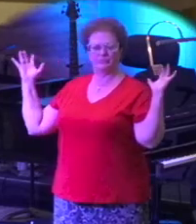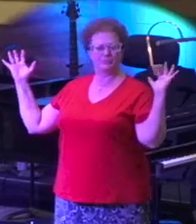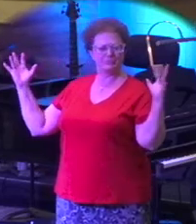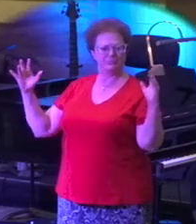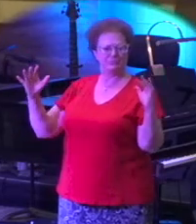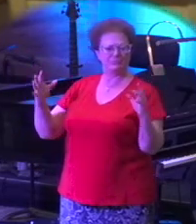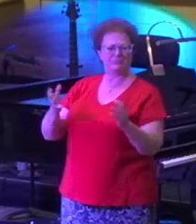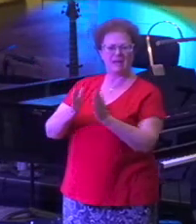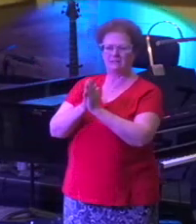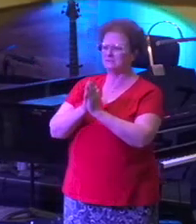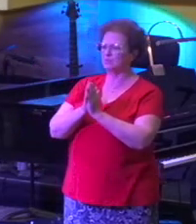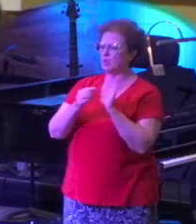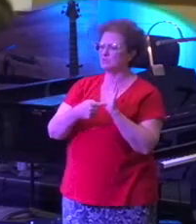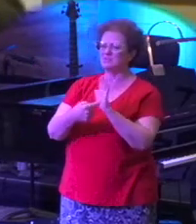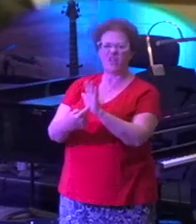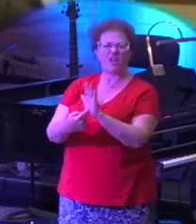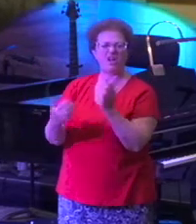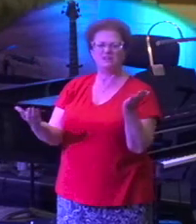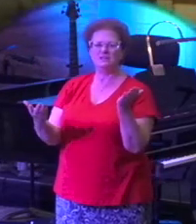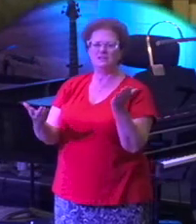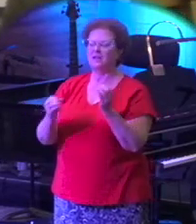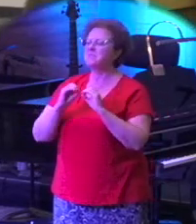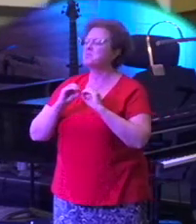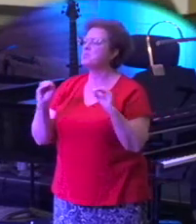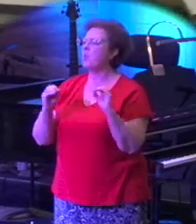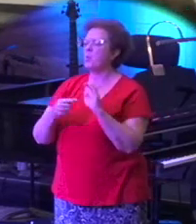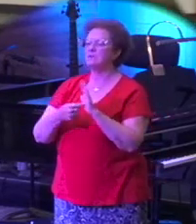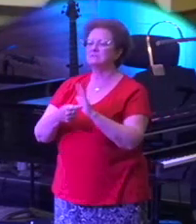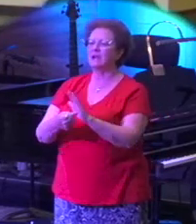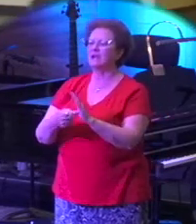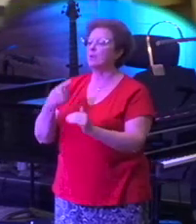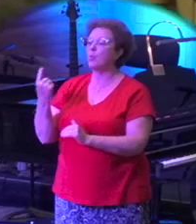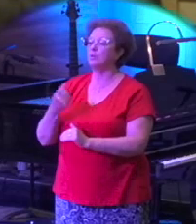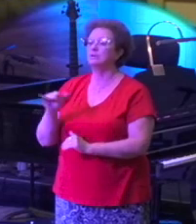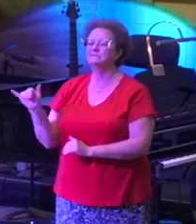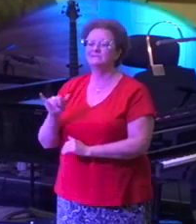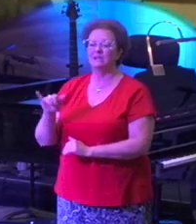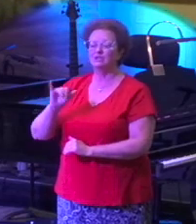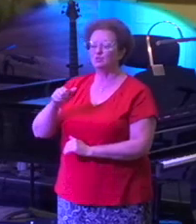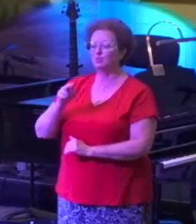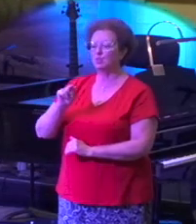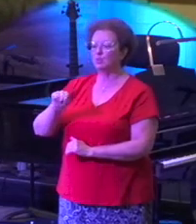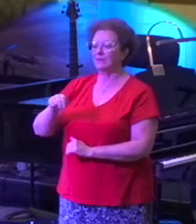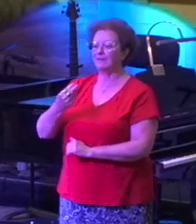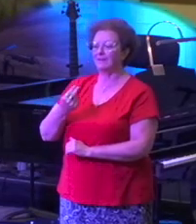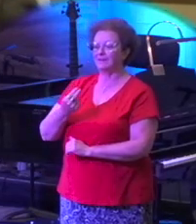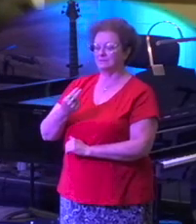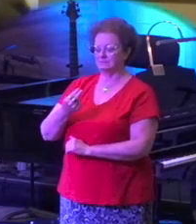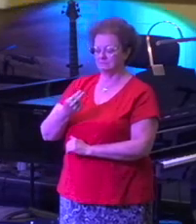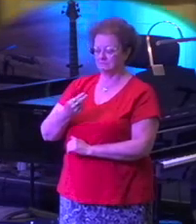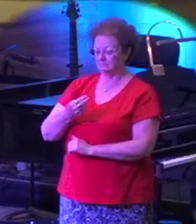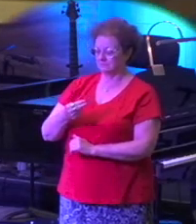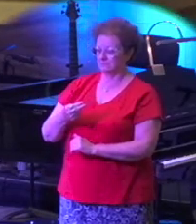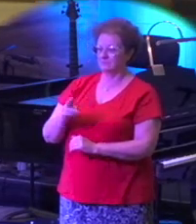us a sign. And he says, no sign will be given you except the sign of the prophet Jonah. For just as Jonah